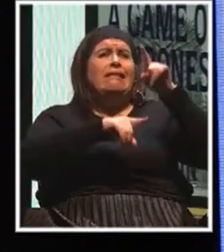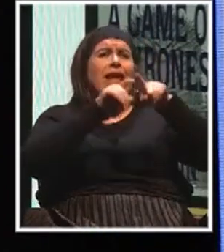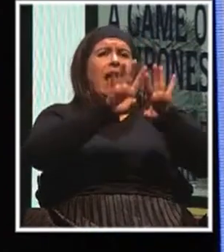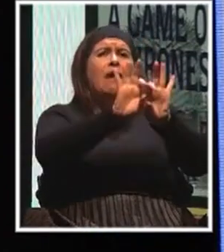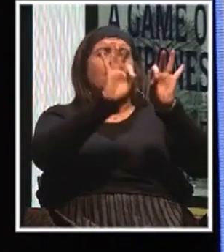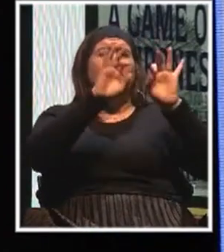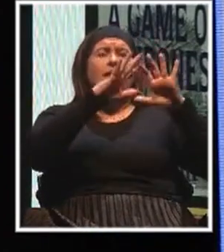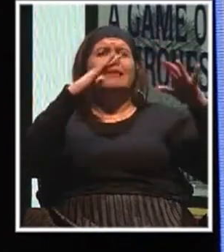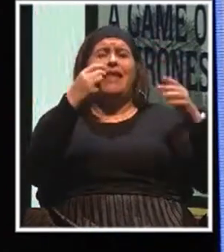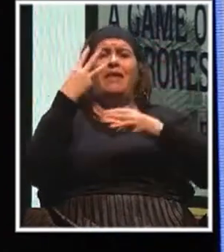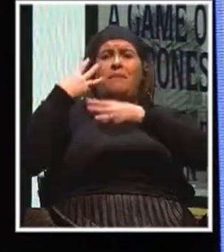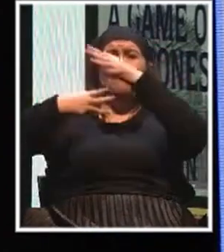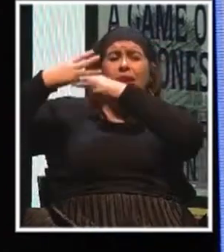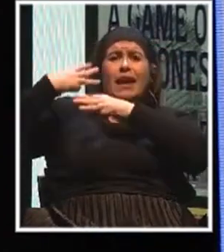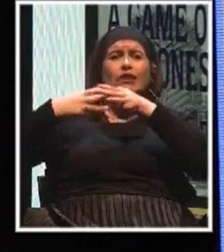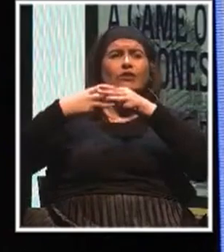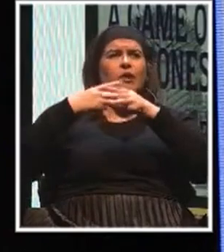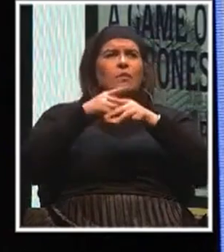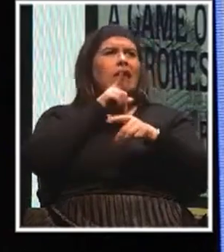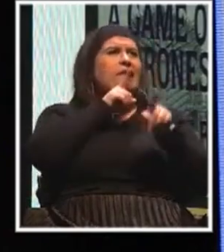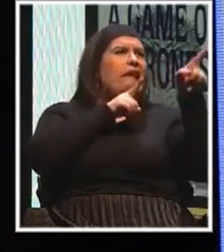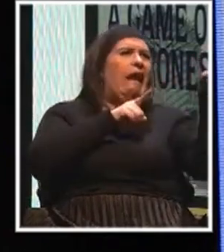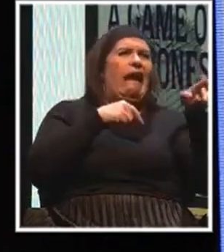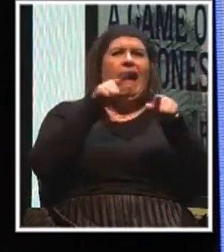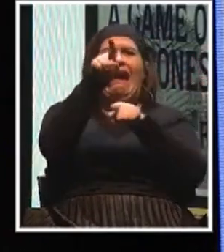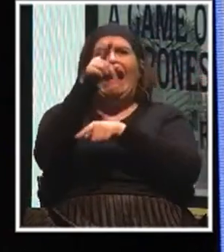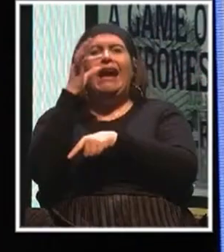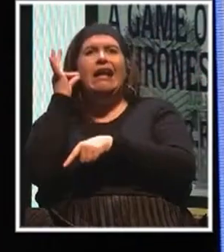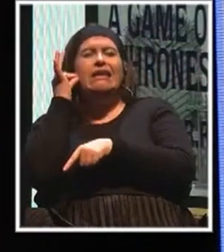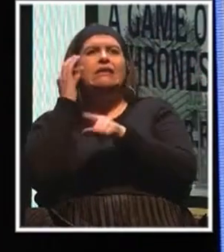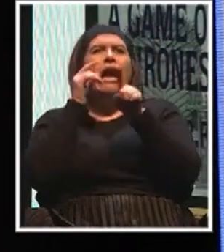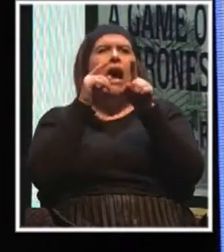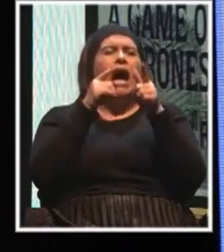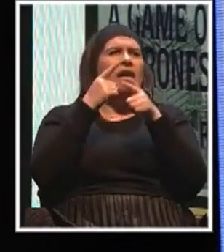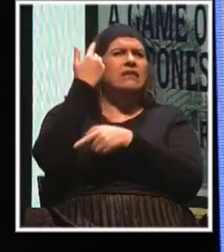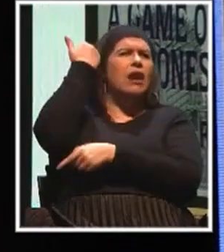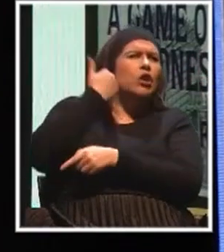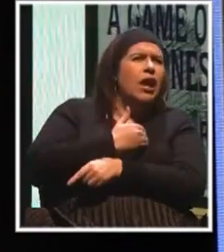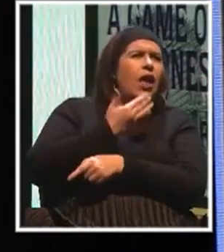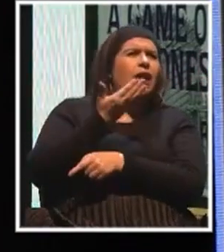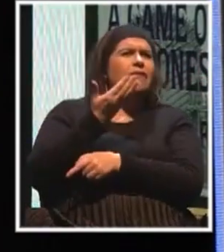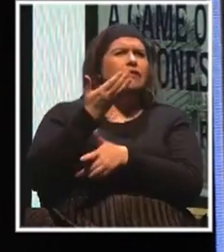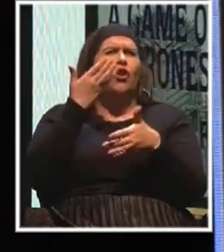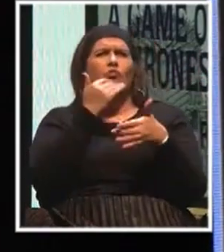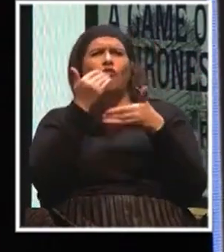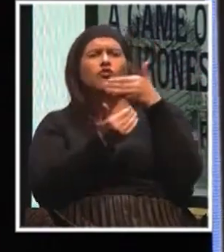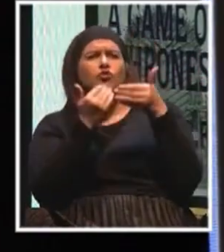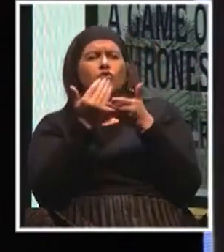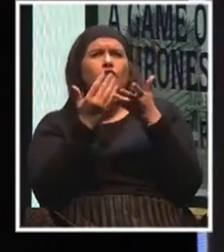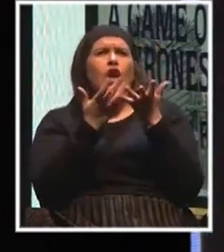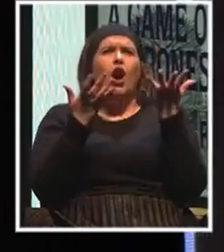guy? Who is she? Oh my God, this one just got his head cut off. How does this all work? How do you keep track of it?